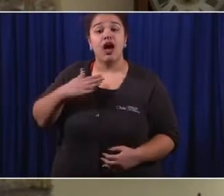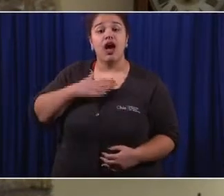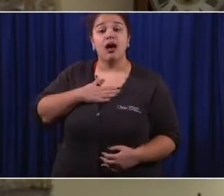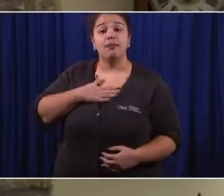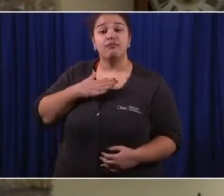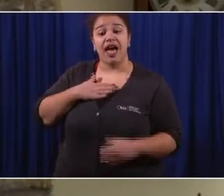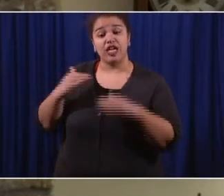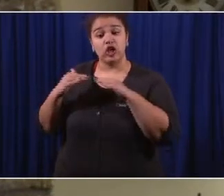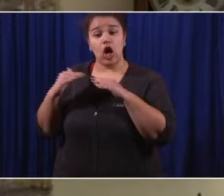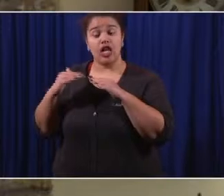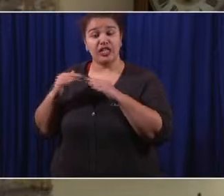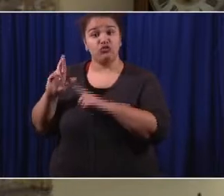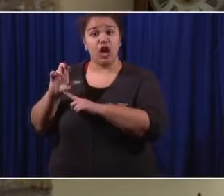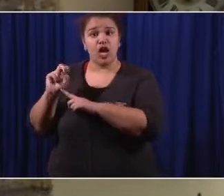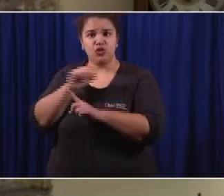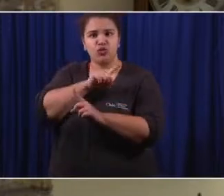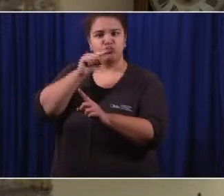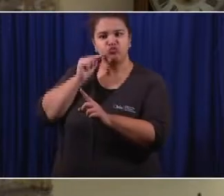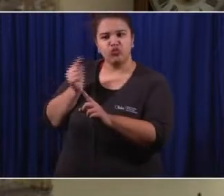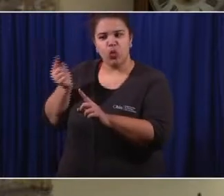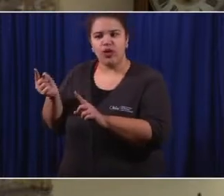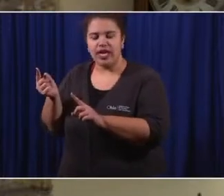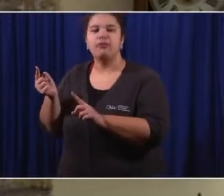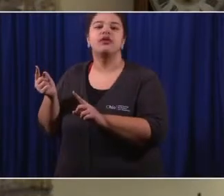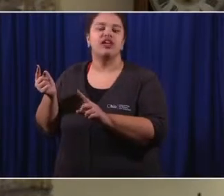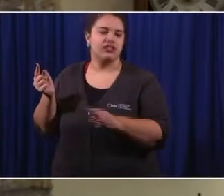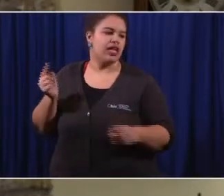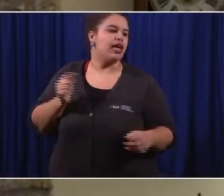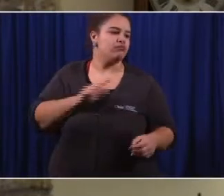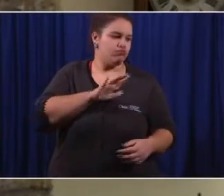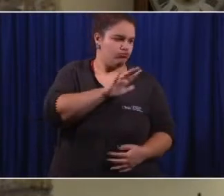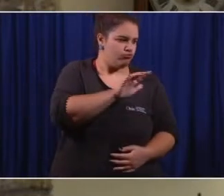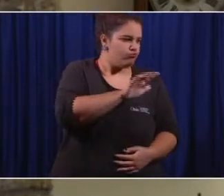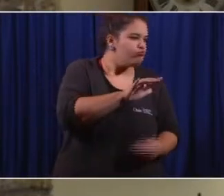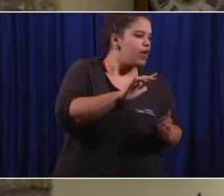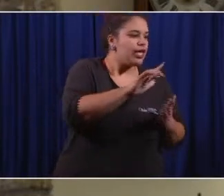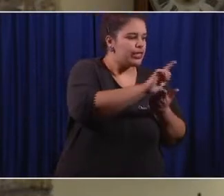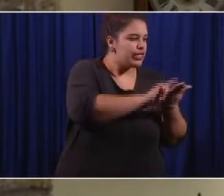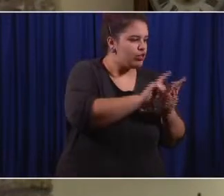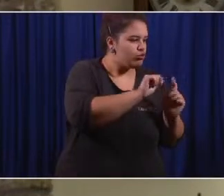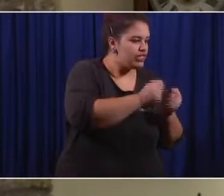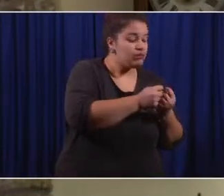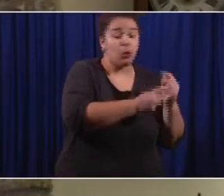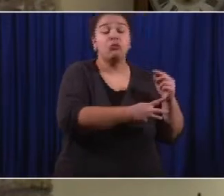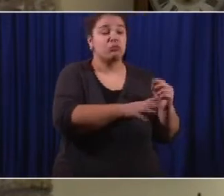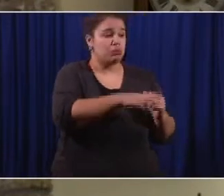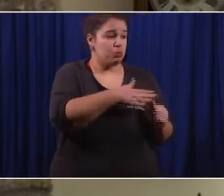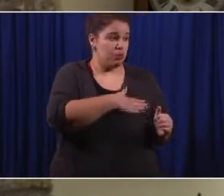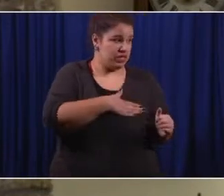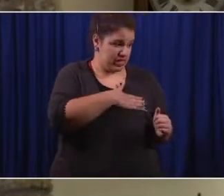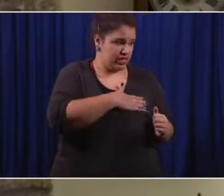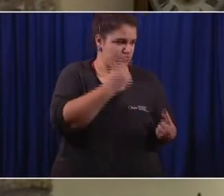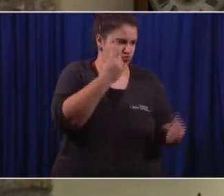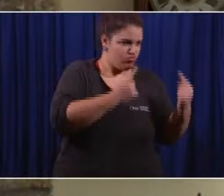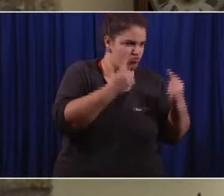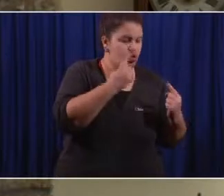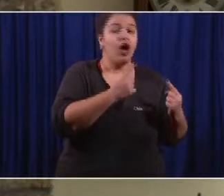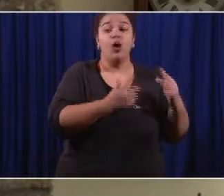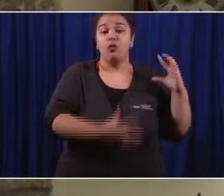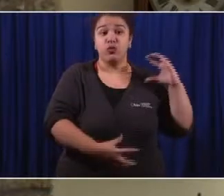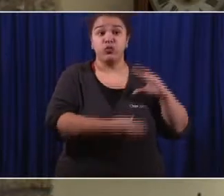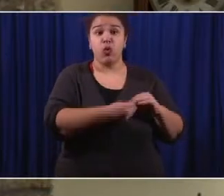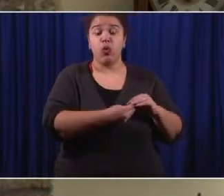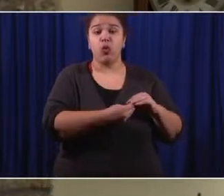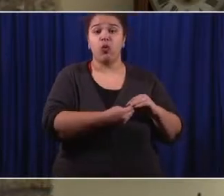legal team to reconsider releasing the total number of COVID-19 deaths in each nursing home across the state.